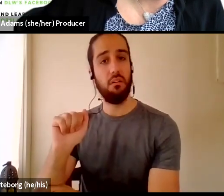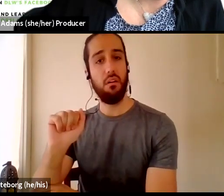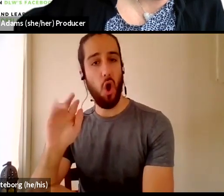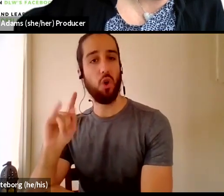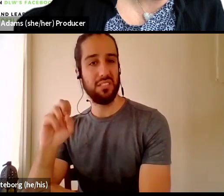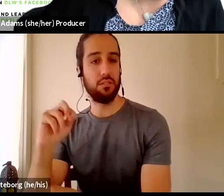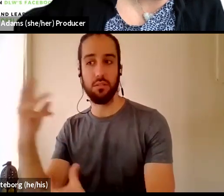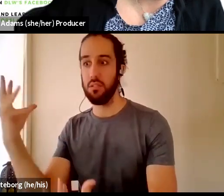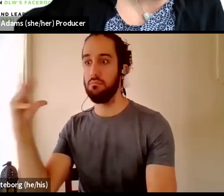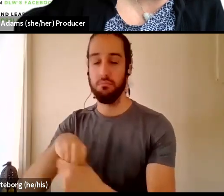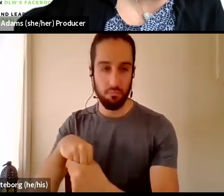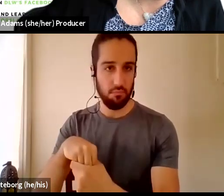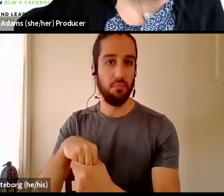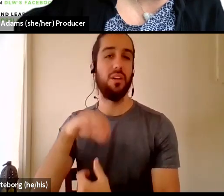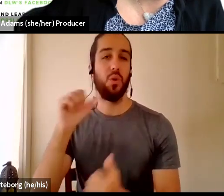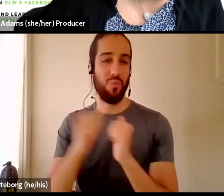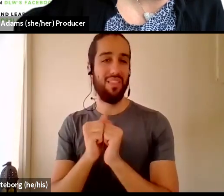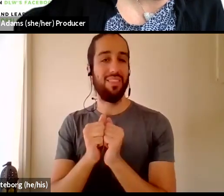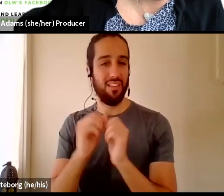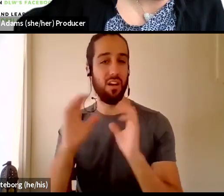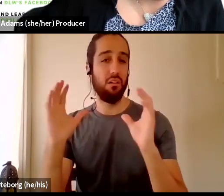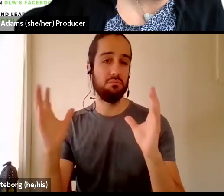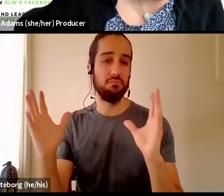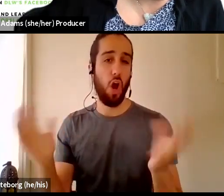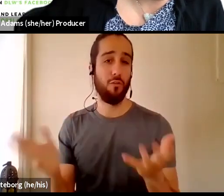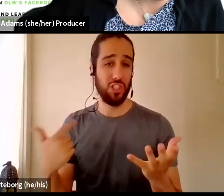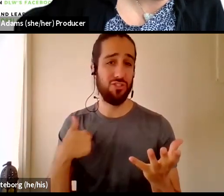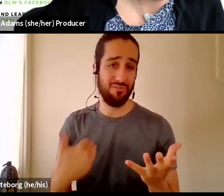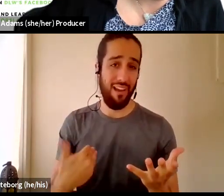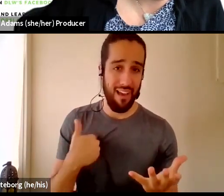facilitated conversations I have or in the,